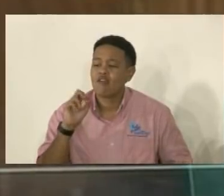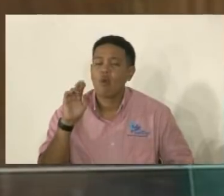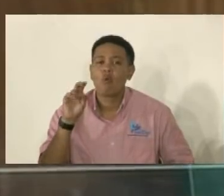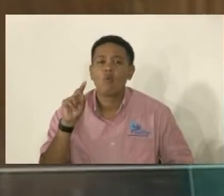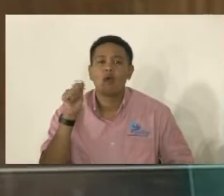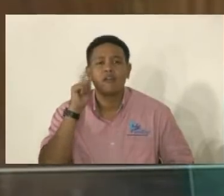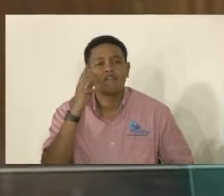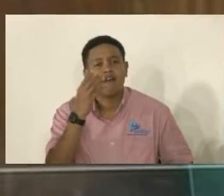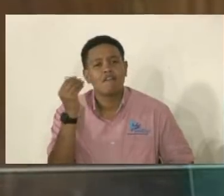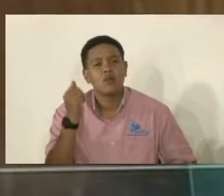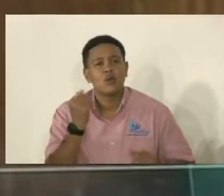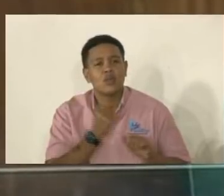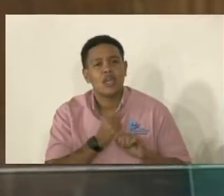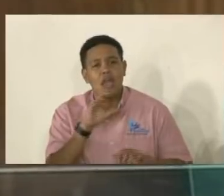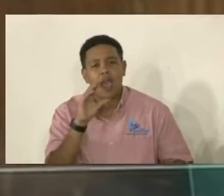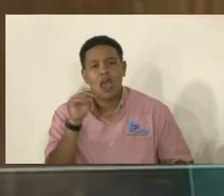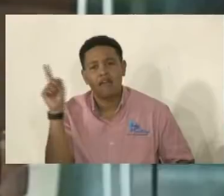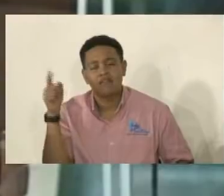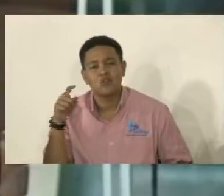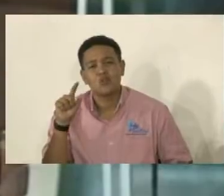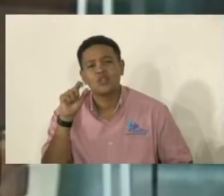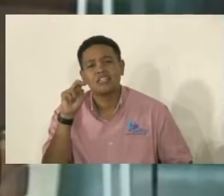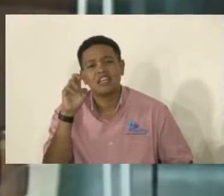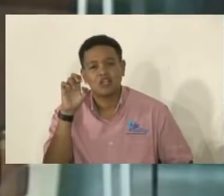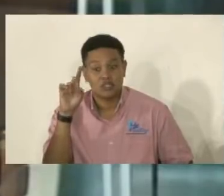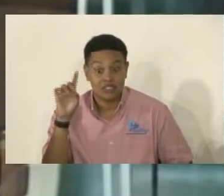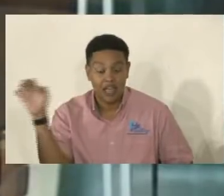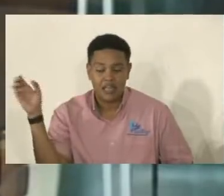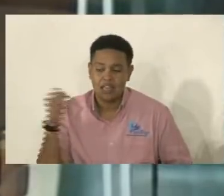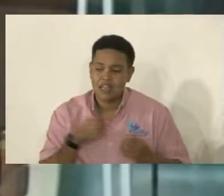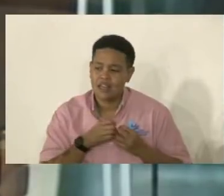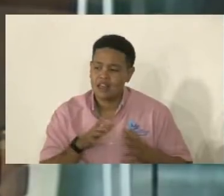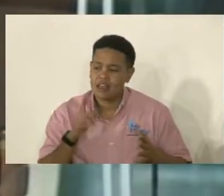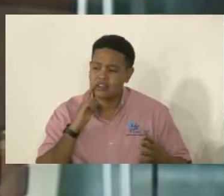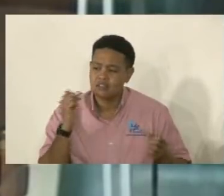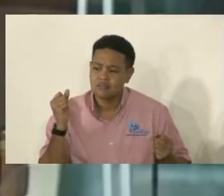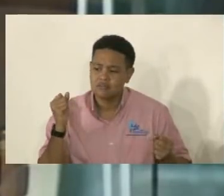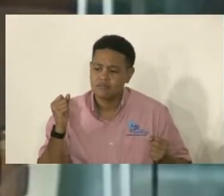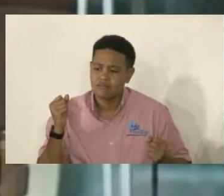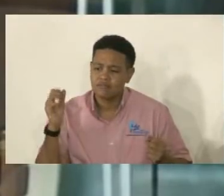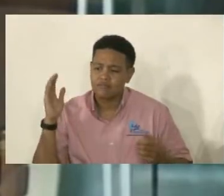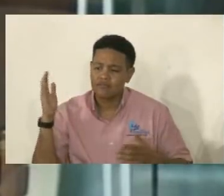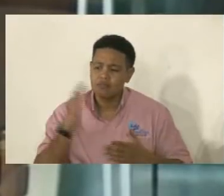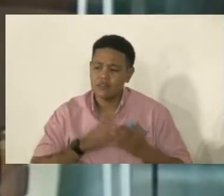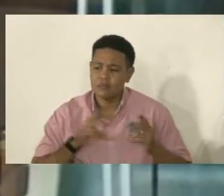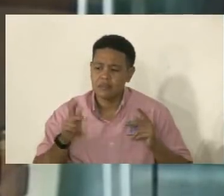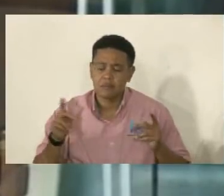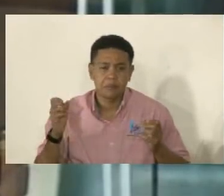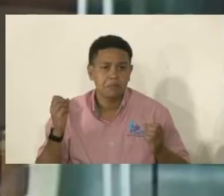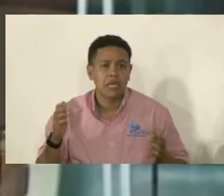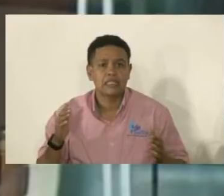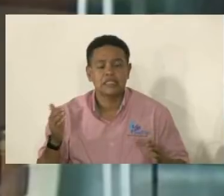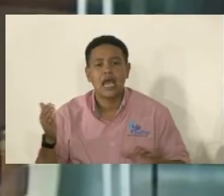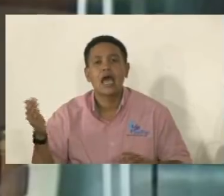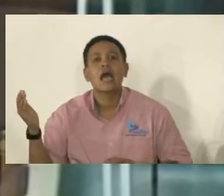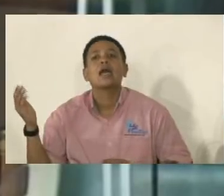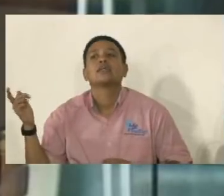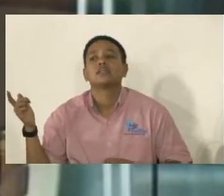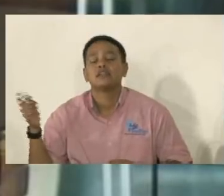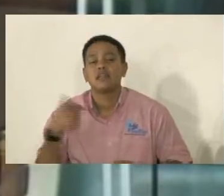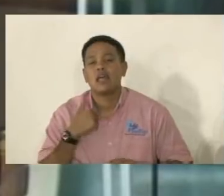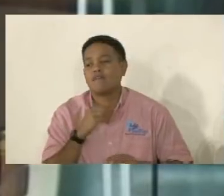they lost, during the genocide, a large part of their population. They had